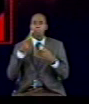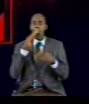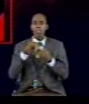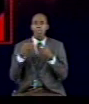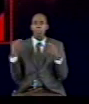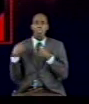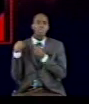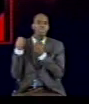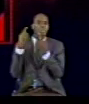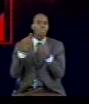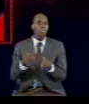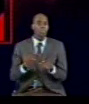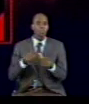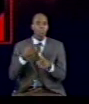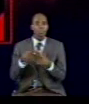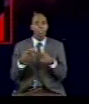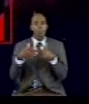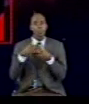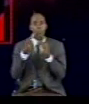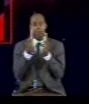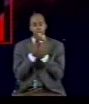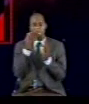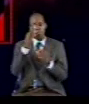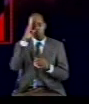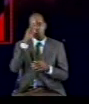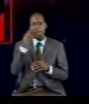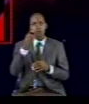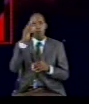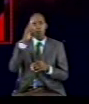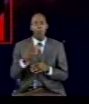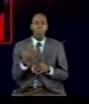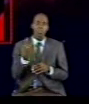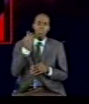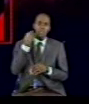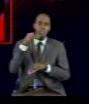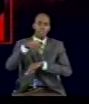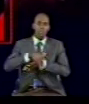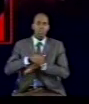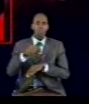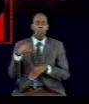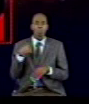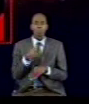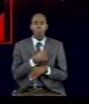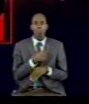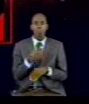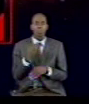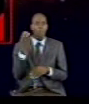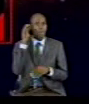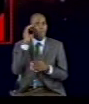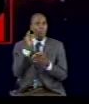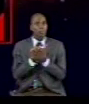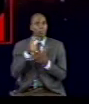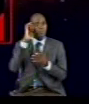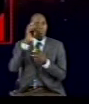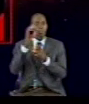after the prayer of the man of God last night, we're told that he received